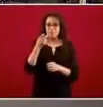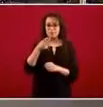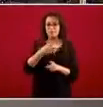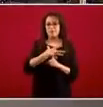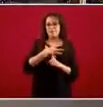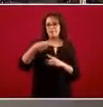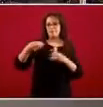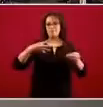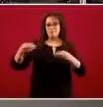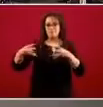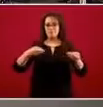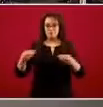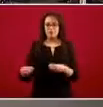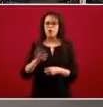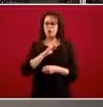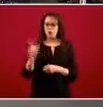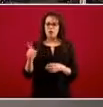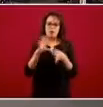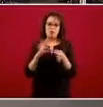Right, doctor, now you will have the floor.